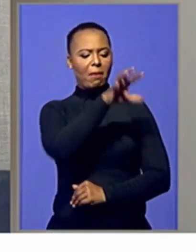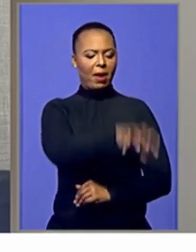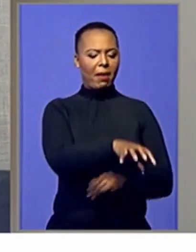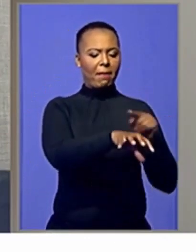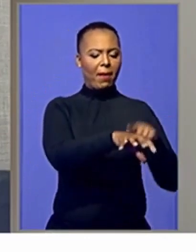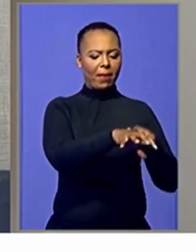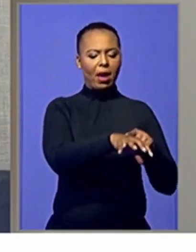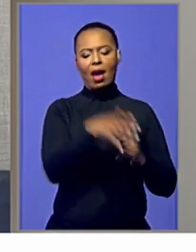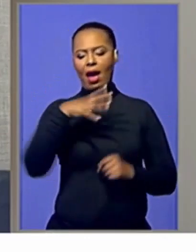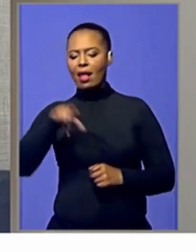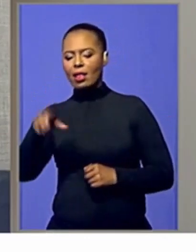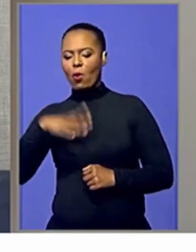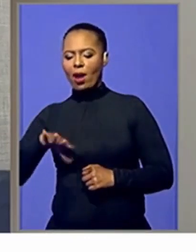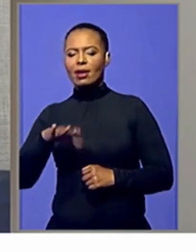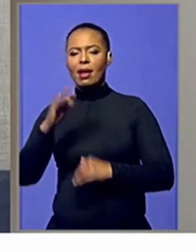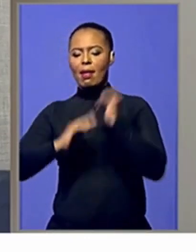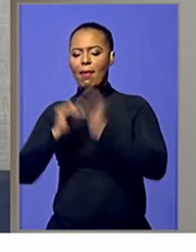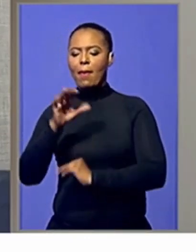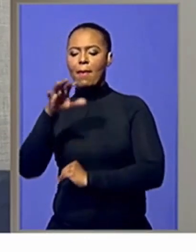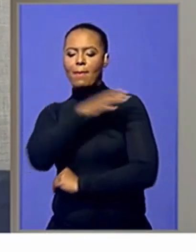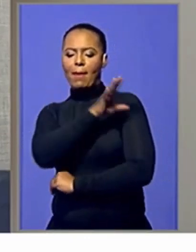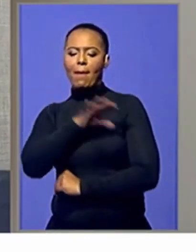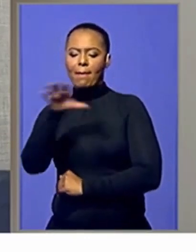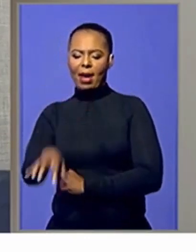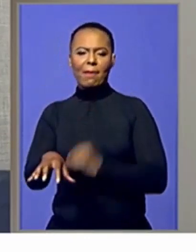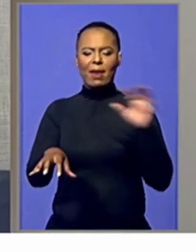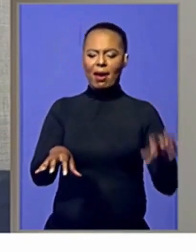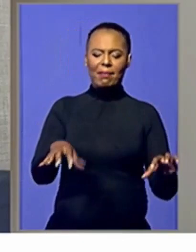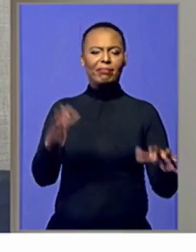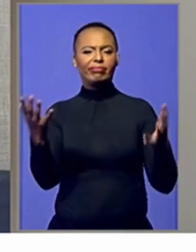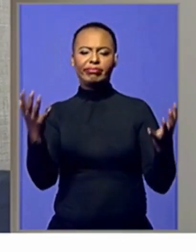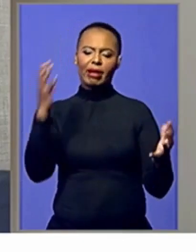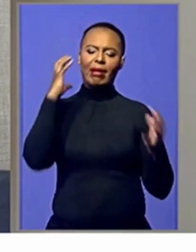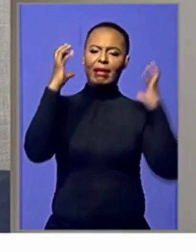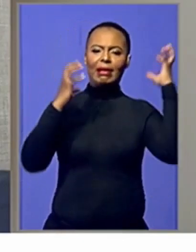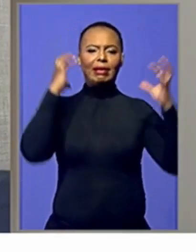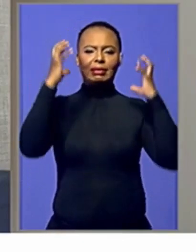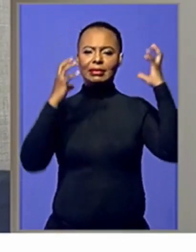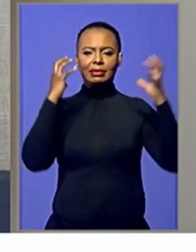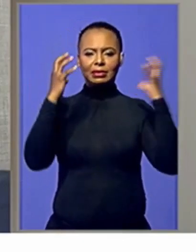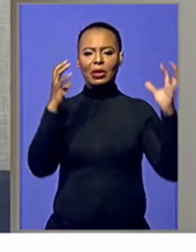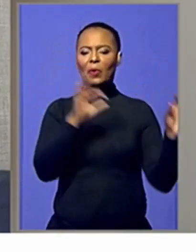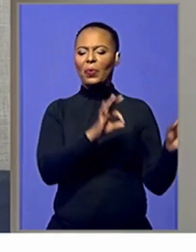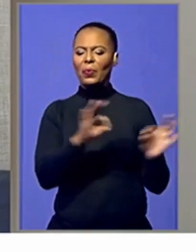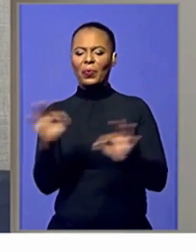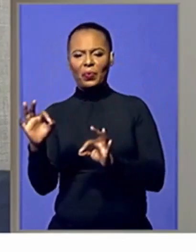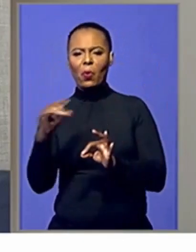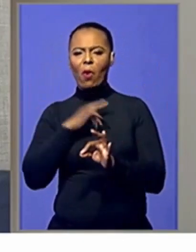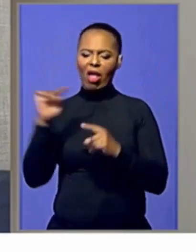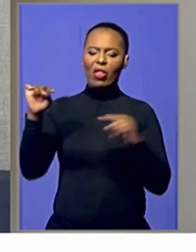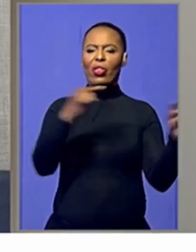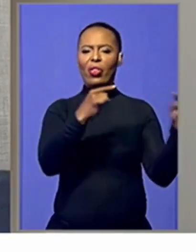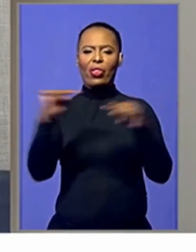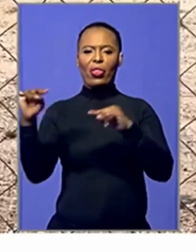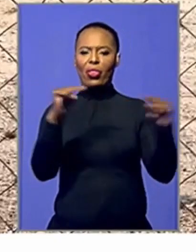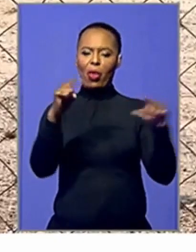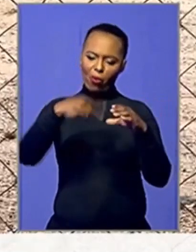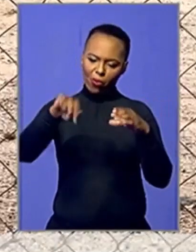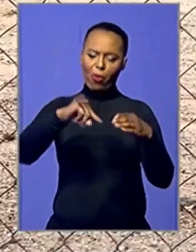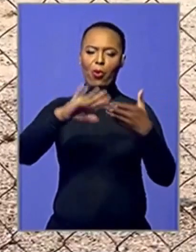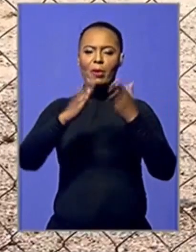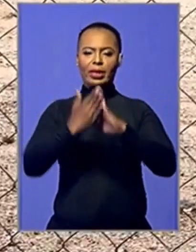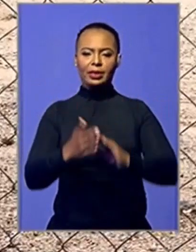dulago wa ba ga fela mengwaga e mentšintšintšintšintši ntse tliliniki e palelwa ke go agiwe ka lebaka la gore bona ka bona ba sa kwana. Ga